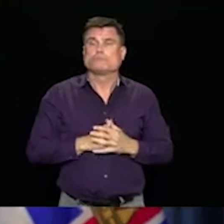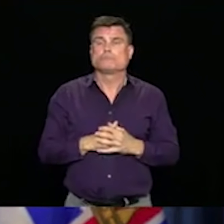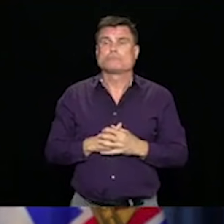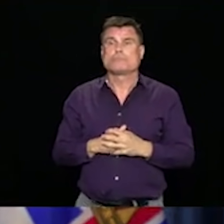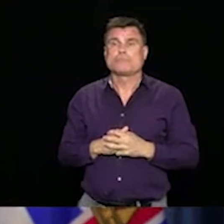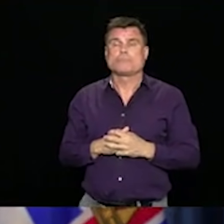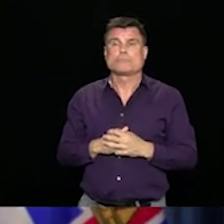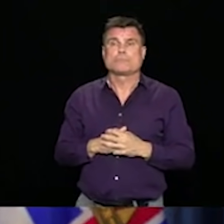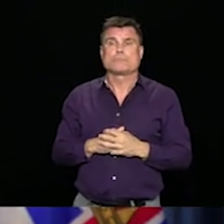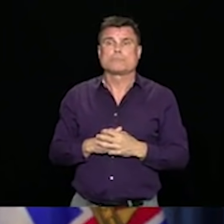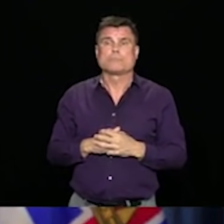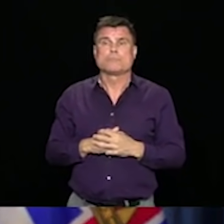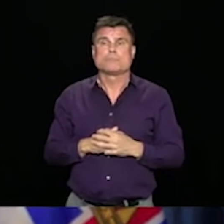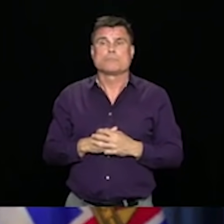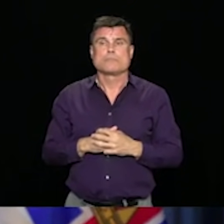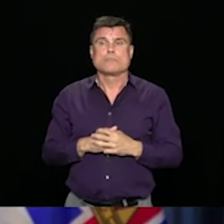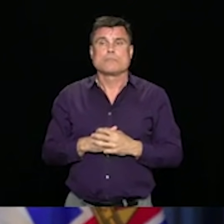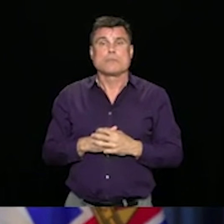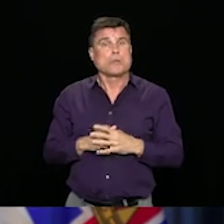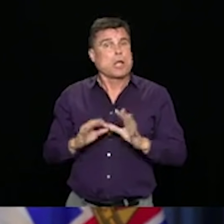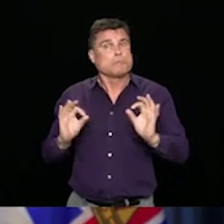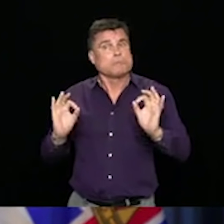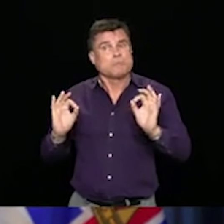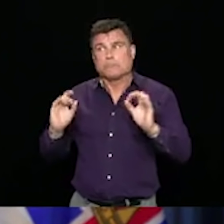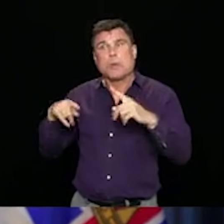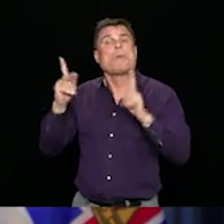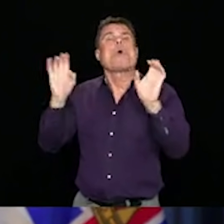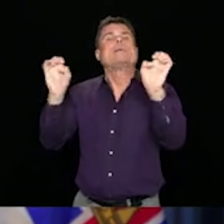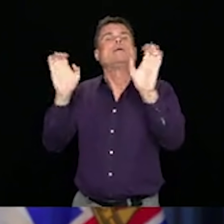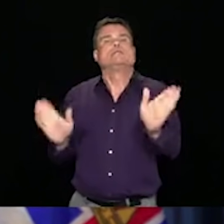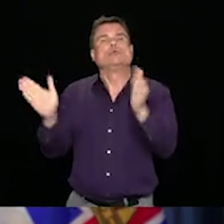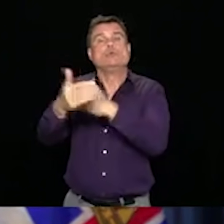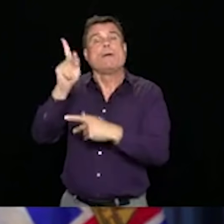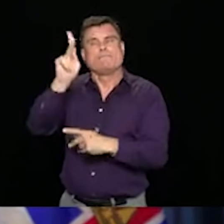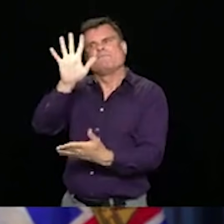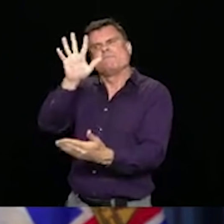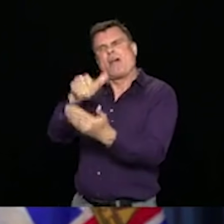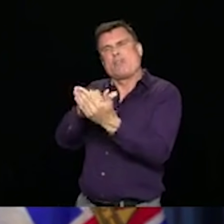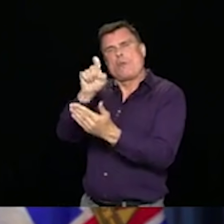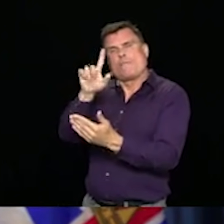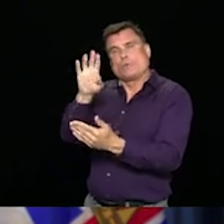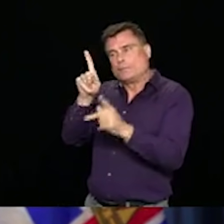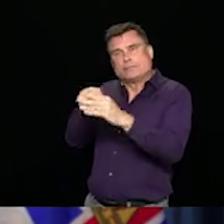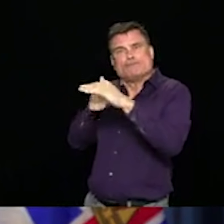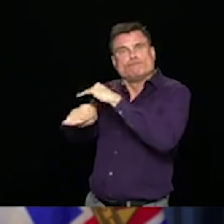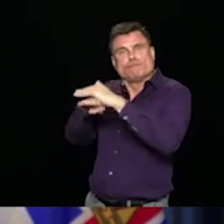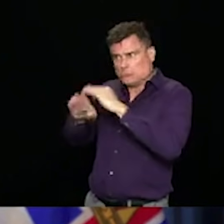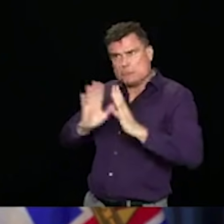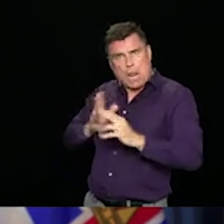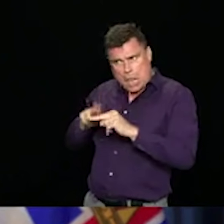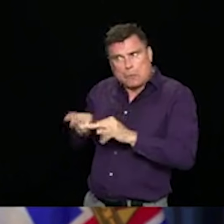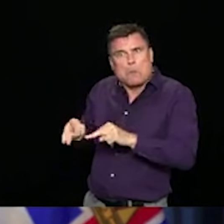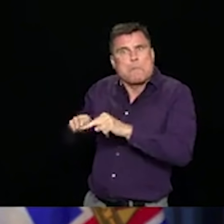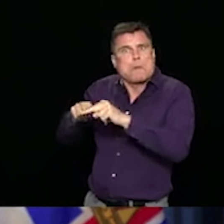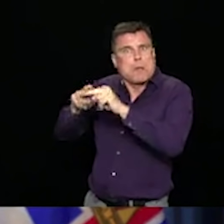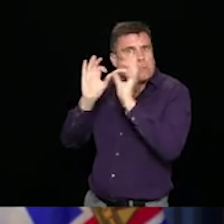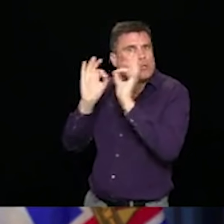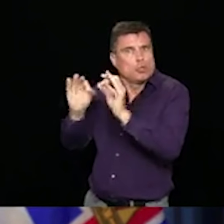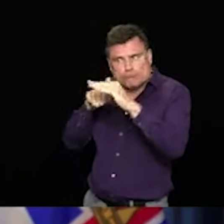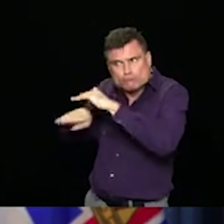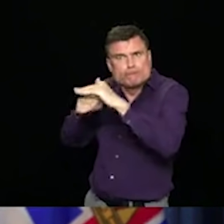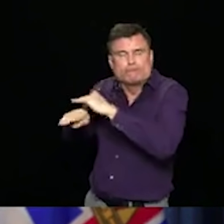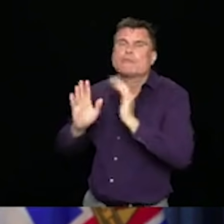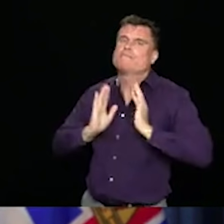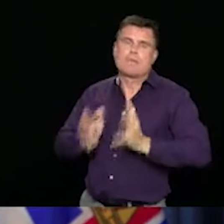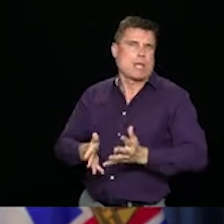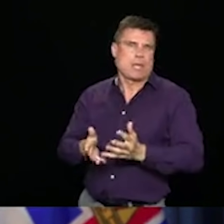significantly using urgent and primary care centers in BC, and they have done in record numbers during the period of COVID-19, and we're very grateful to all